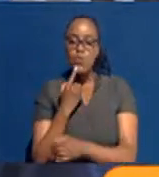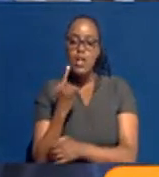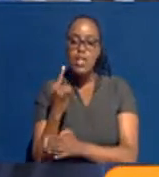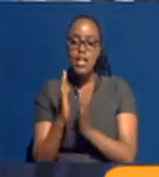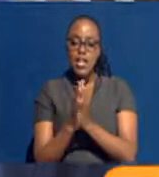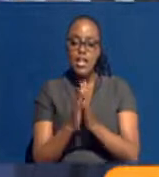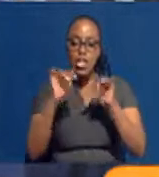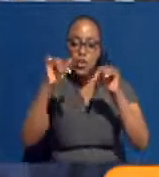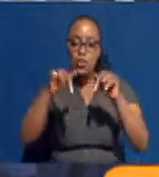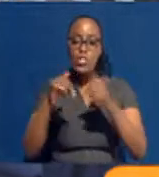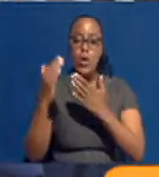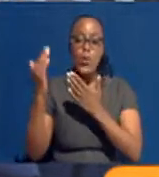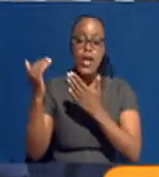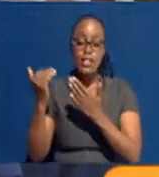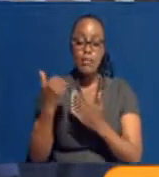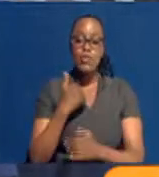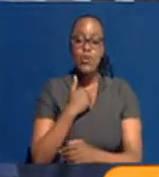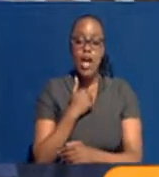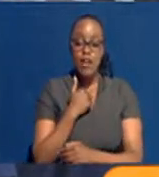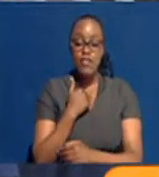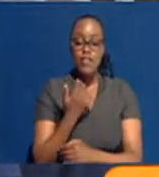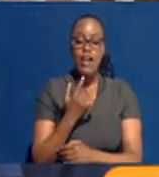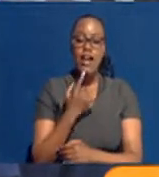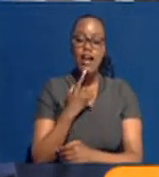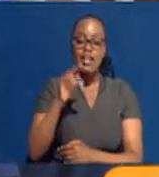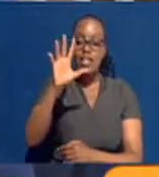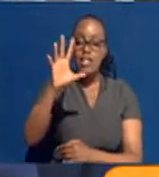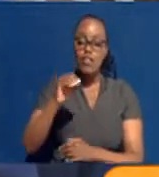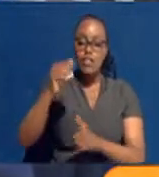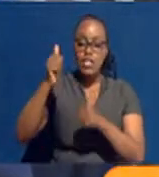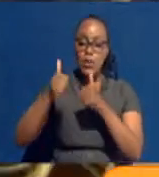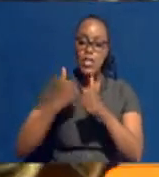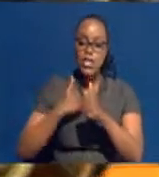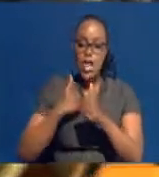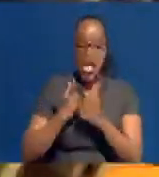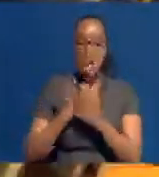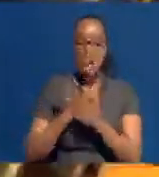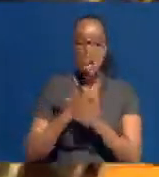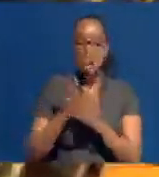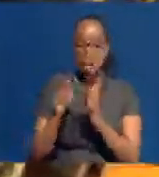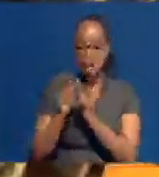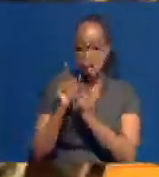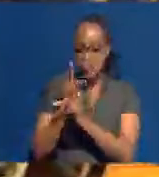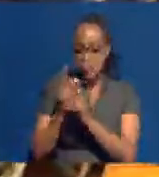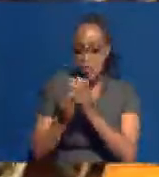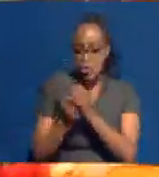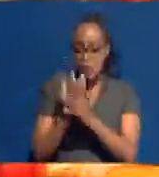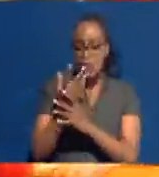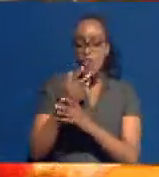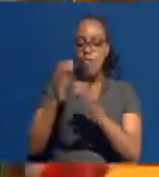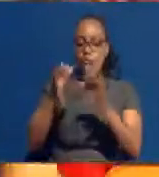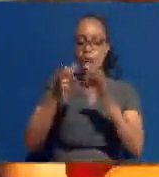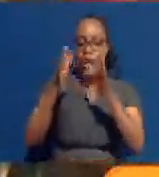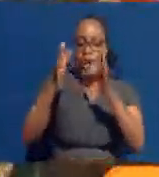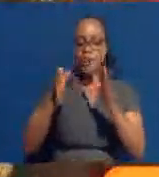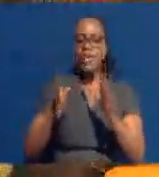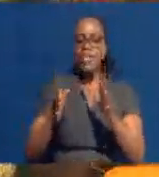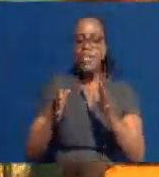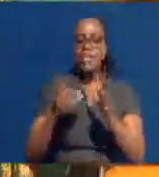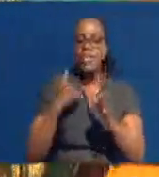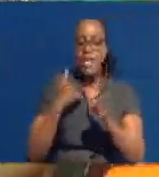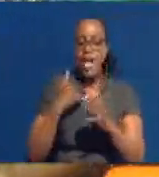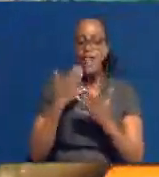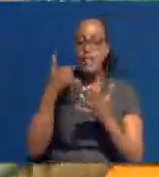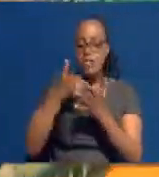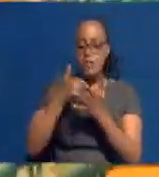And today we are expecting to add 150 that we have hatched. An accountant by profession, Anthony made it